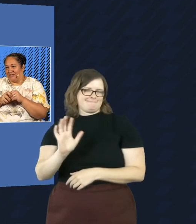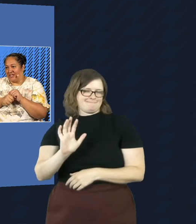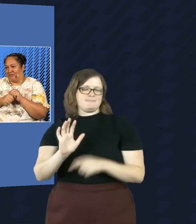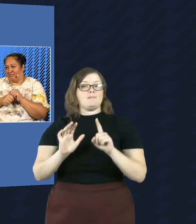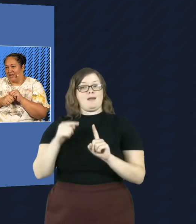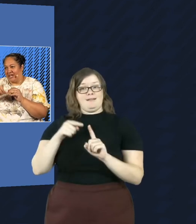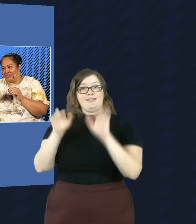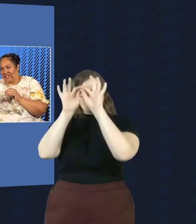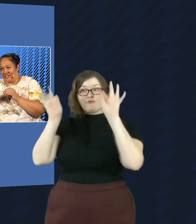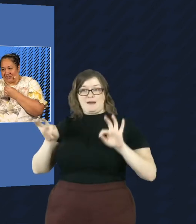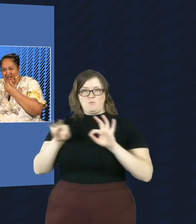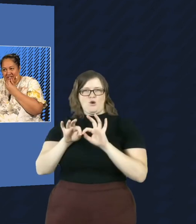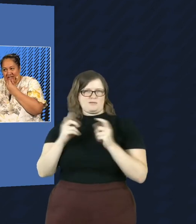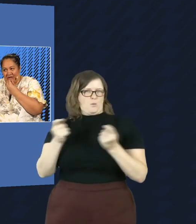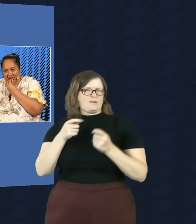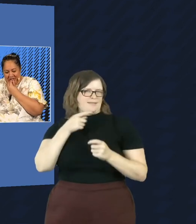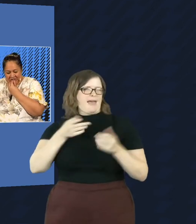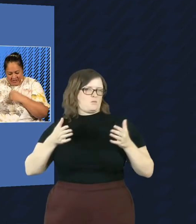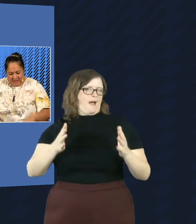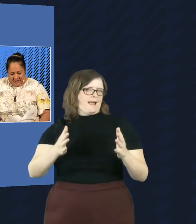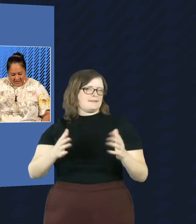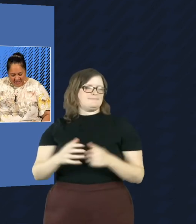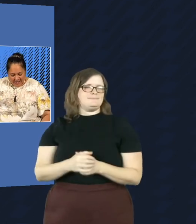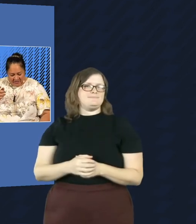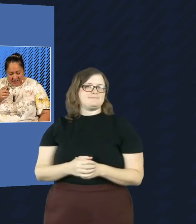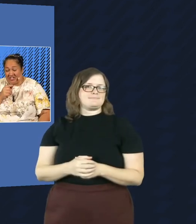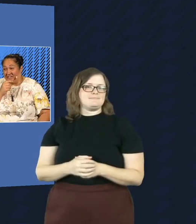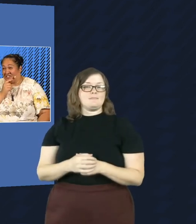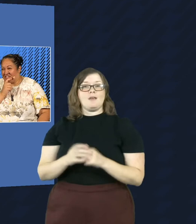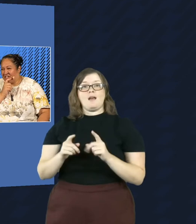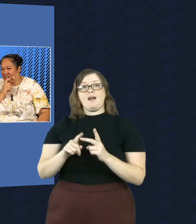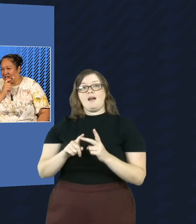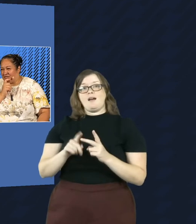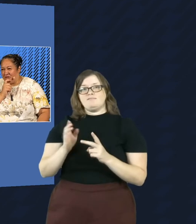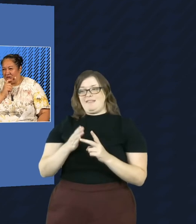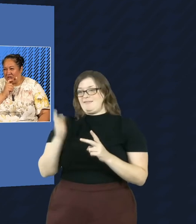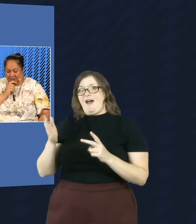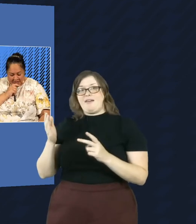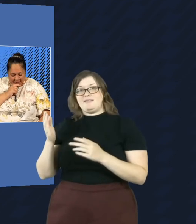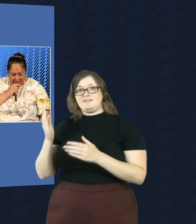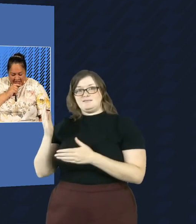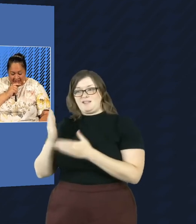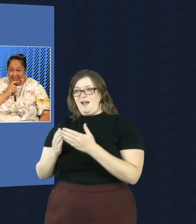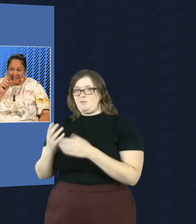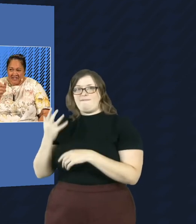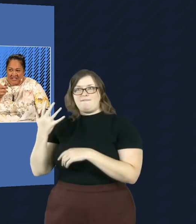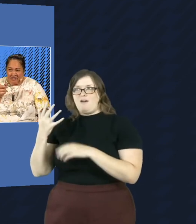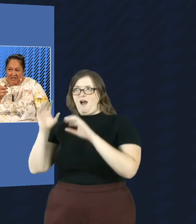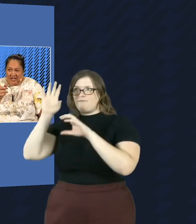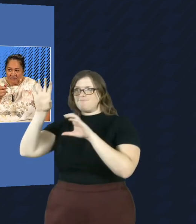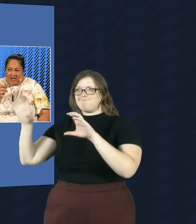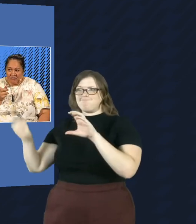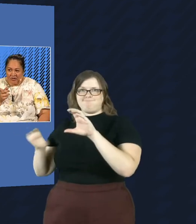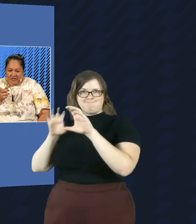works. And on the other side is the five safes framework. And now